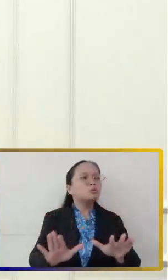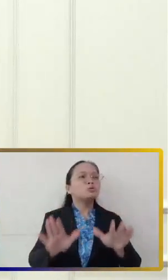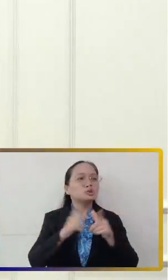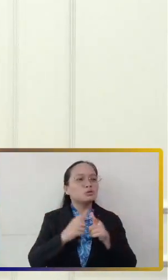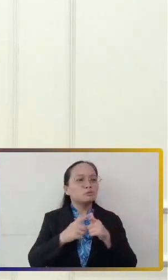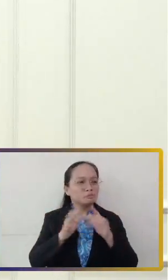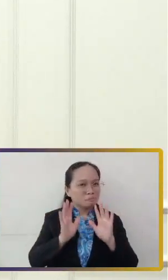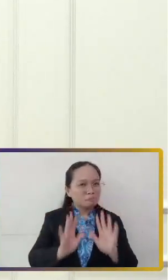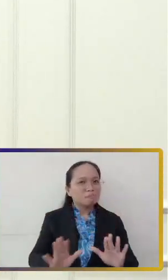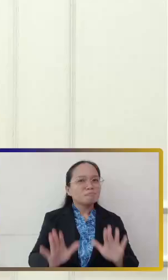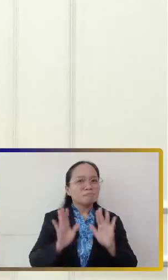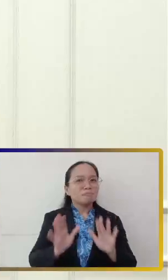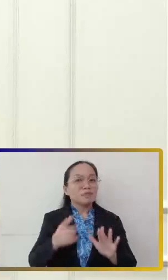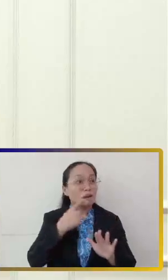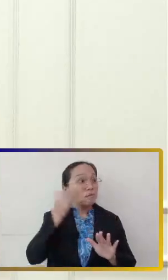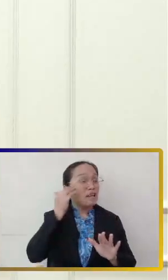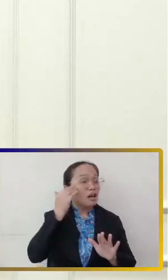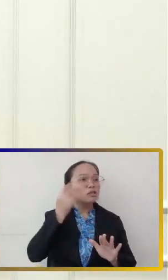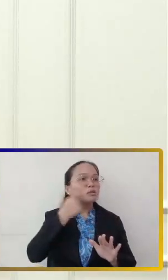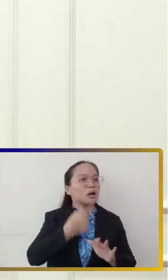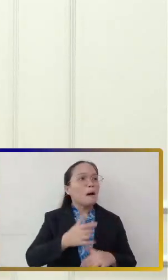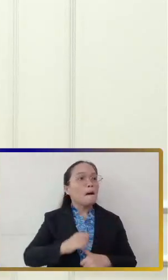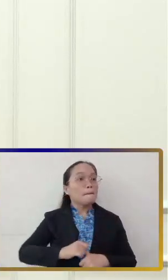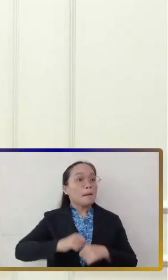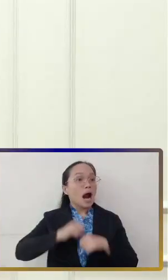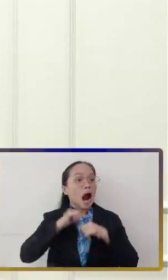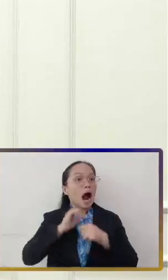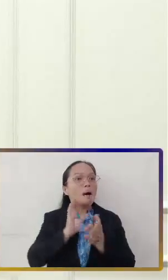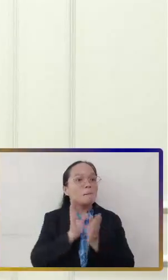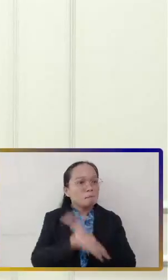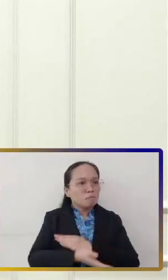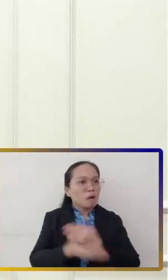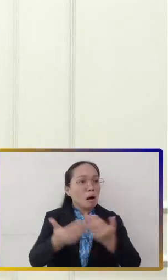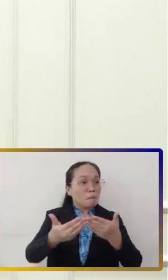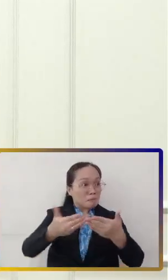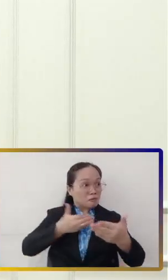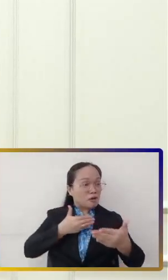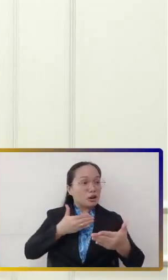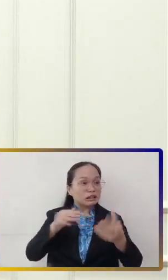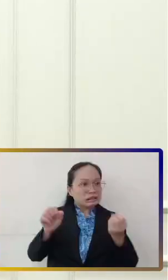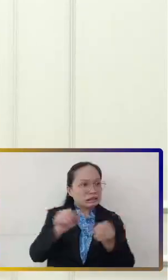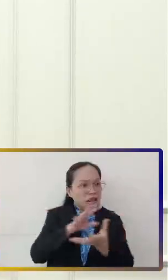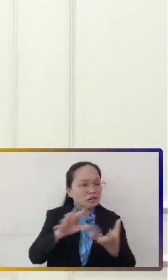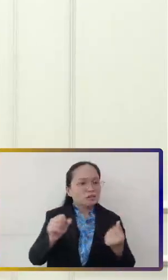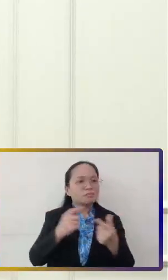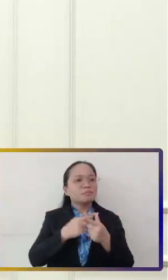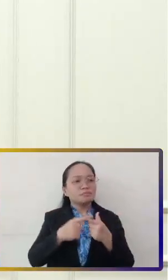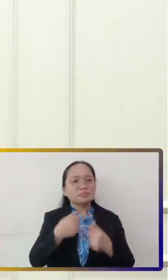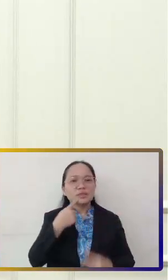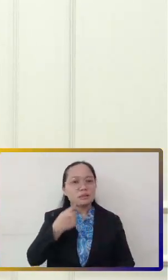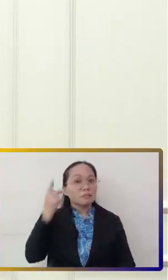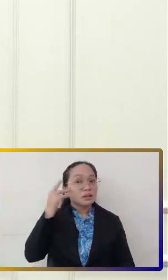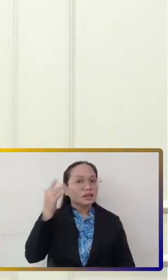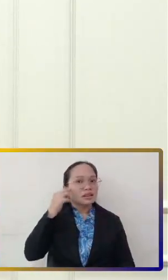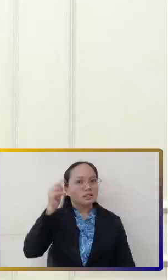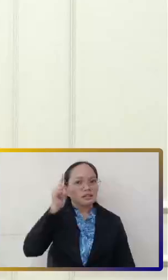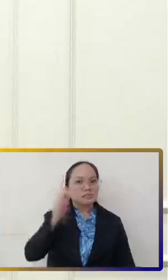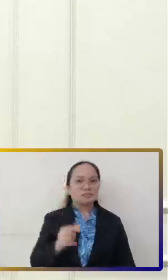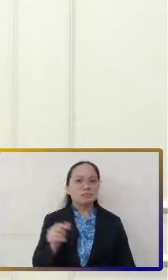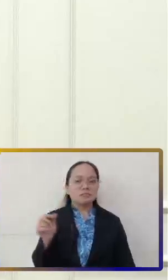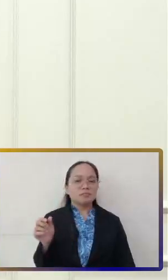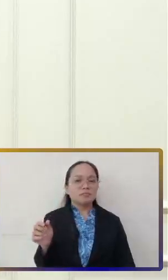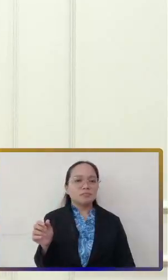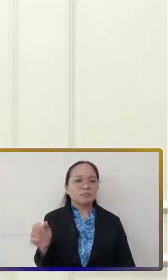alam ko na lahat, pride cometh before destruction. All right? Here's what